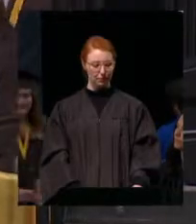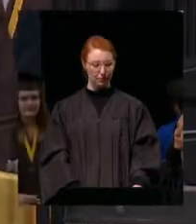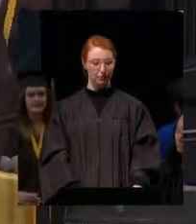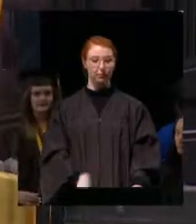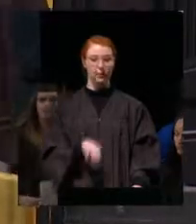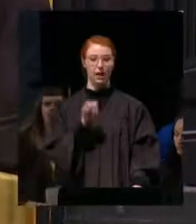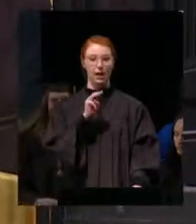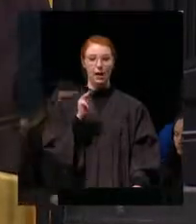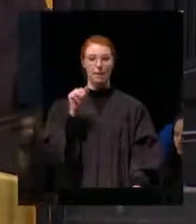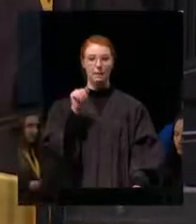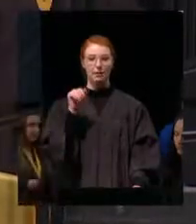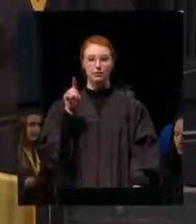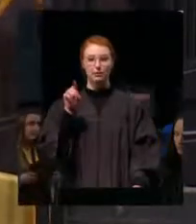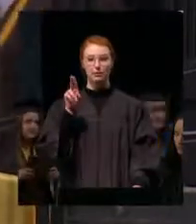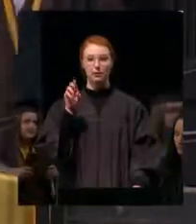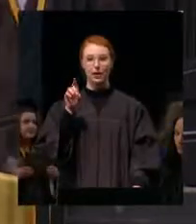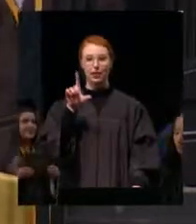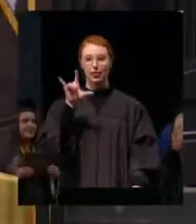Emma Dudley.